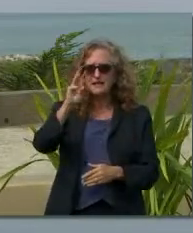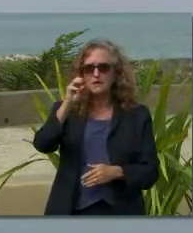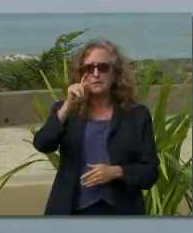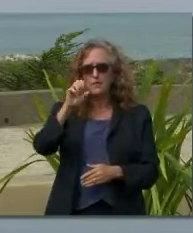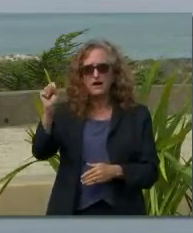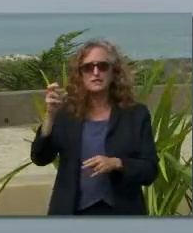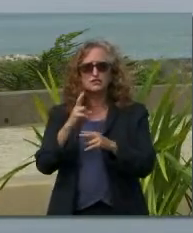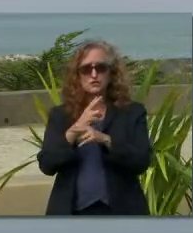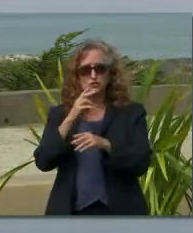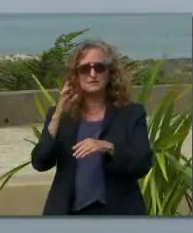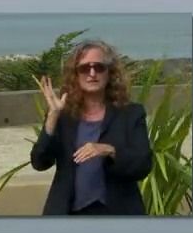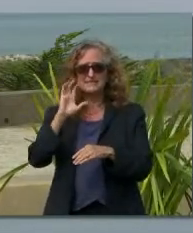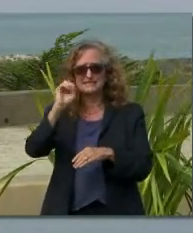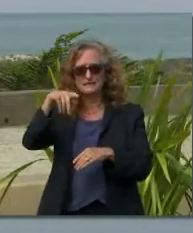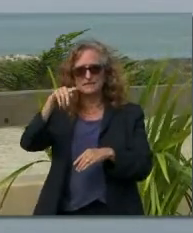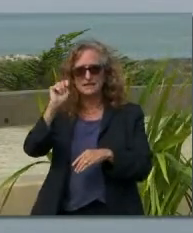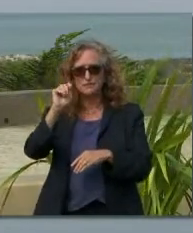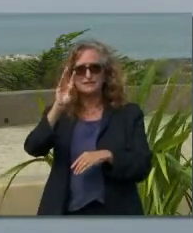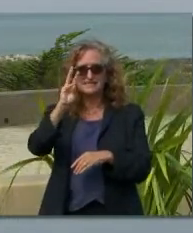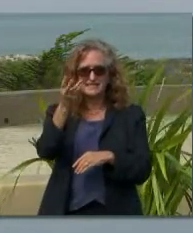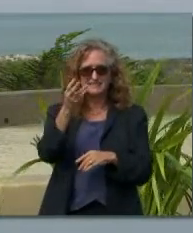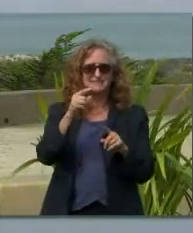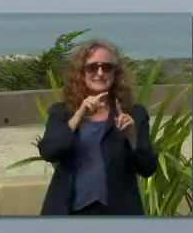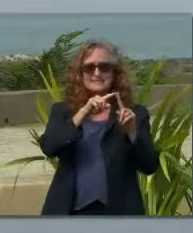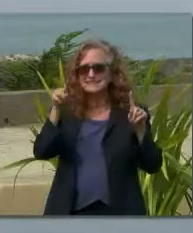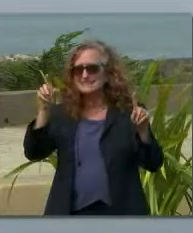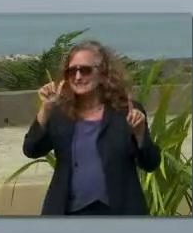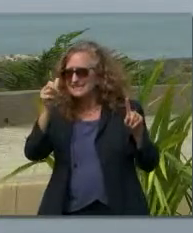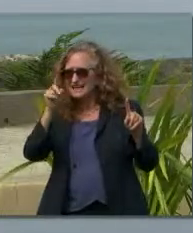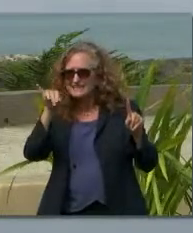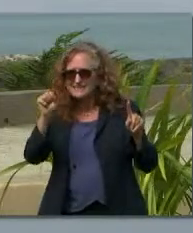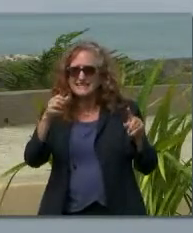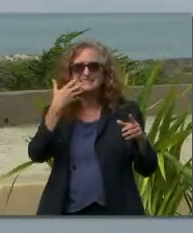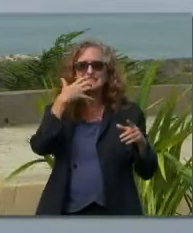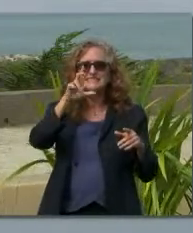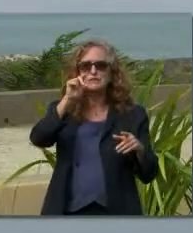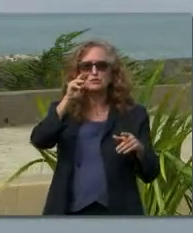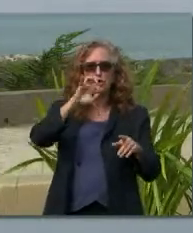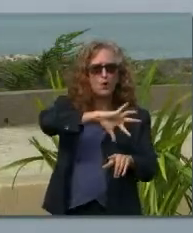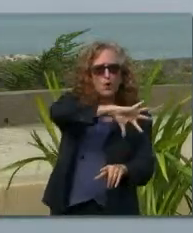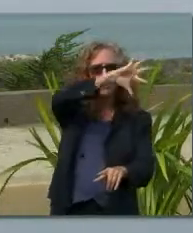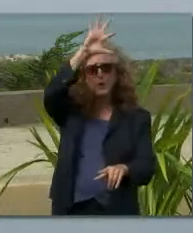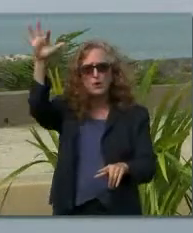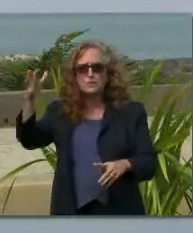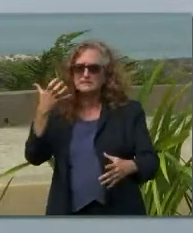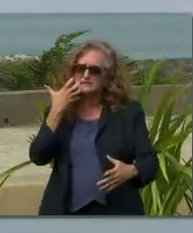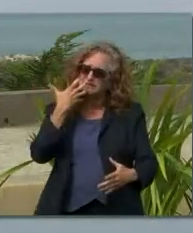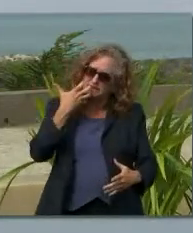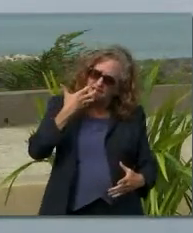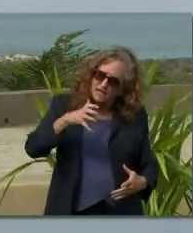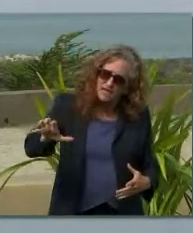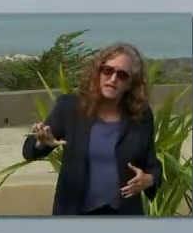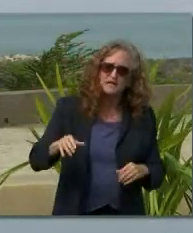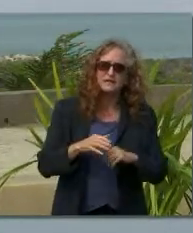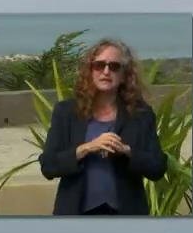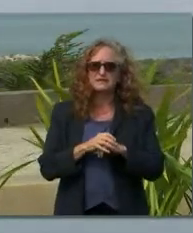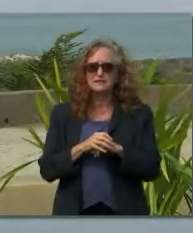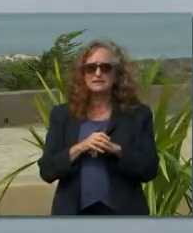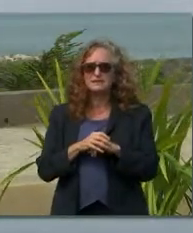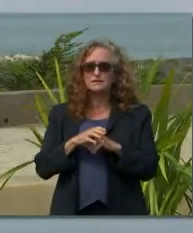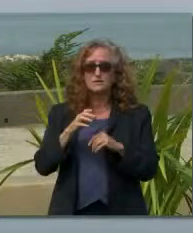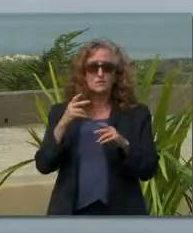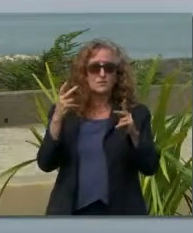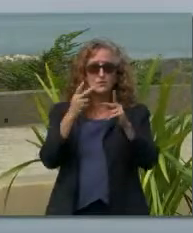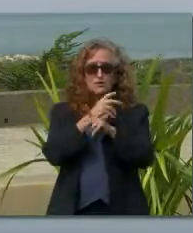September 6th. 10 days of a heat dome, likes of which we couldn't even imagine. The worst case scenario, we had put